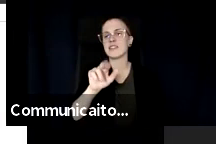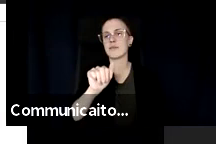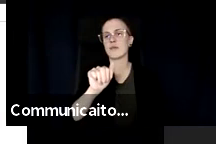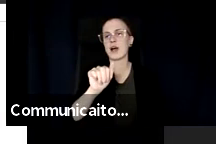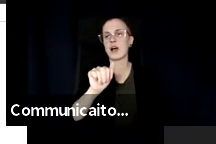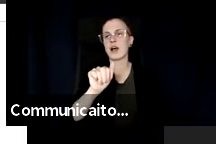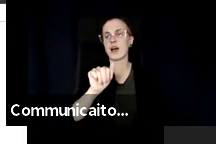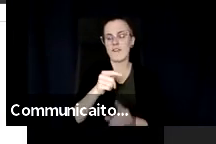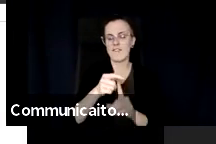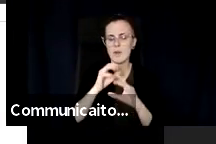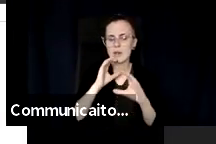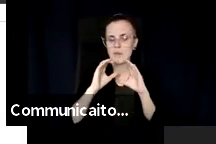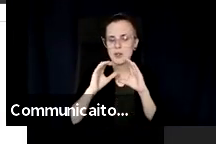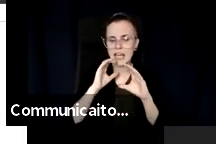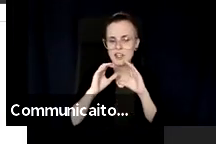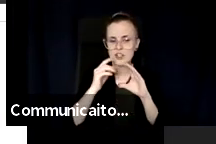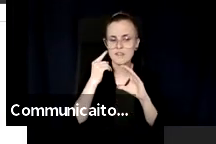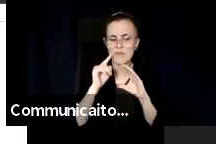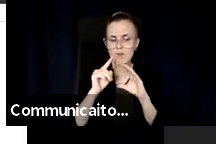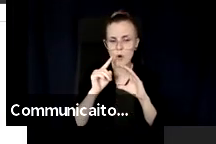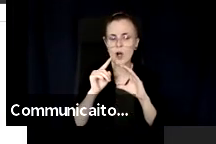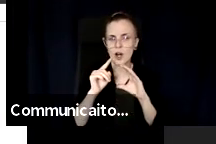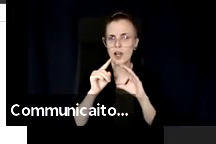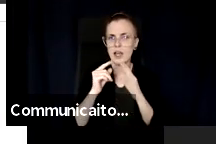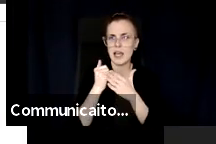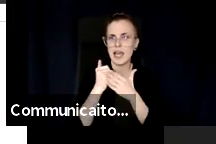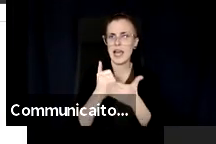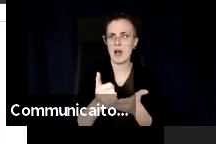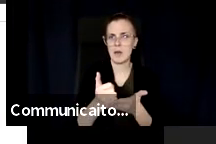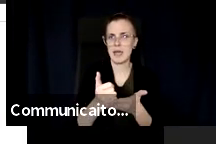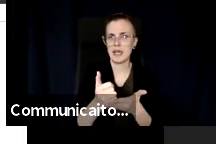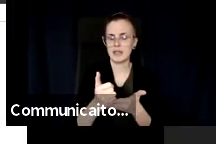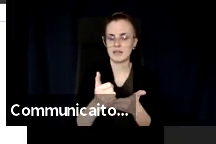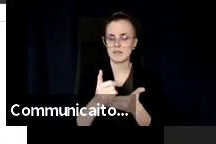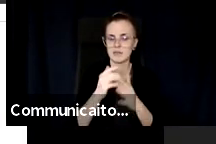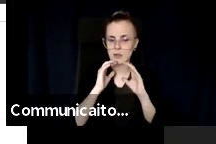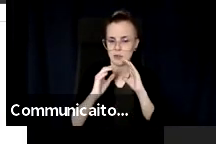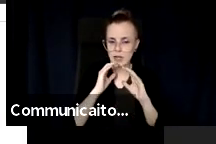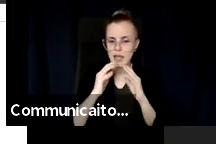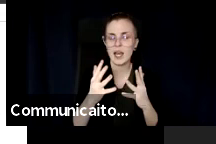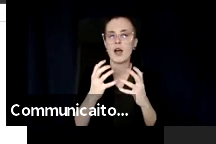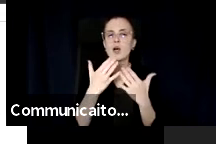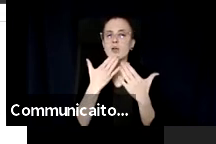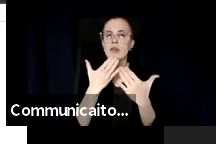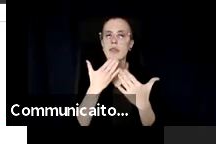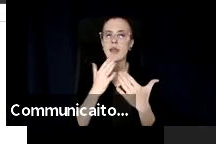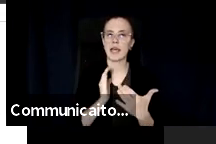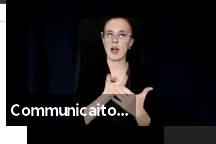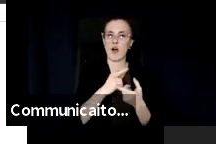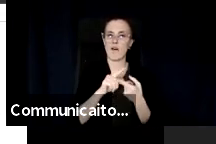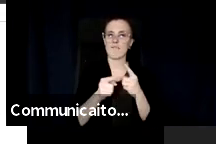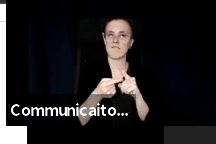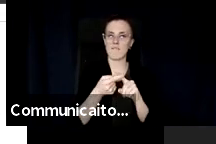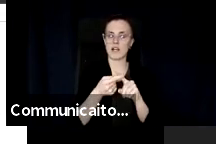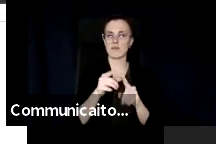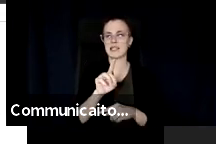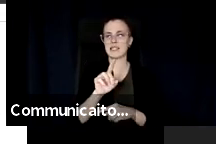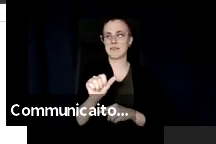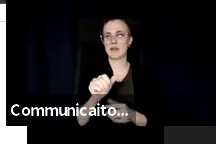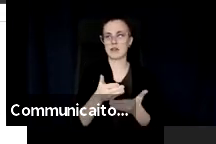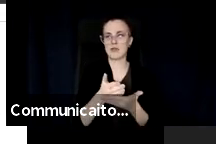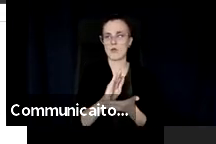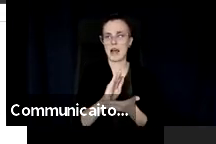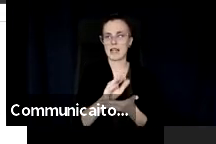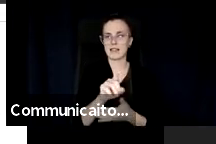from Communications for helping prolifically communicate. I also want to thank our friends with Disability Rights Texas,